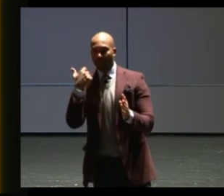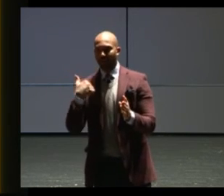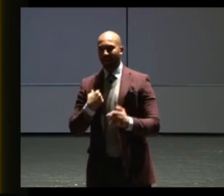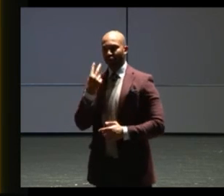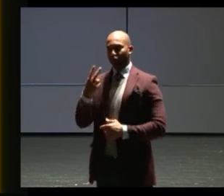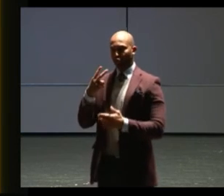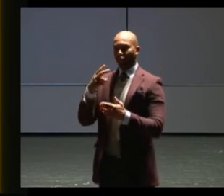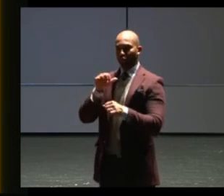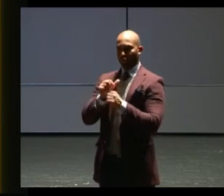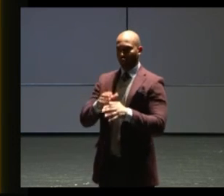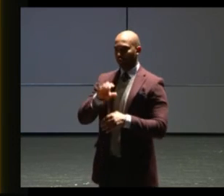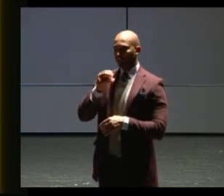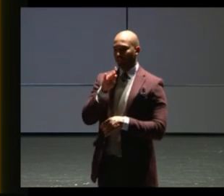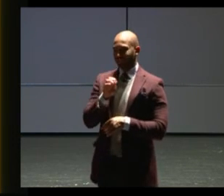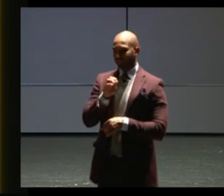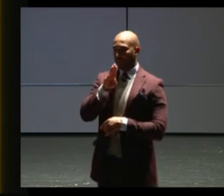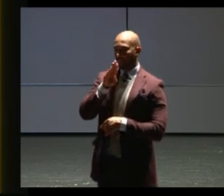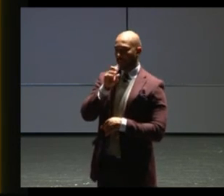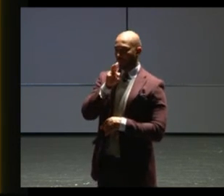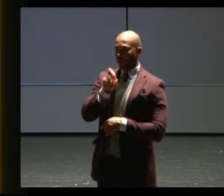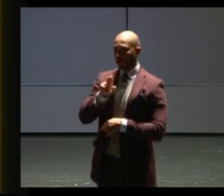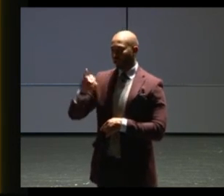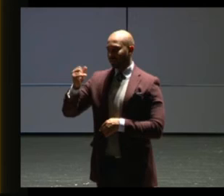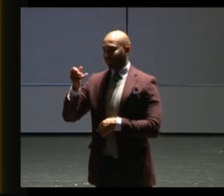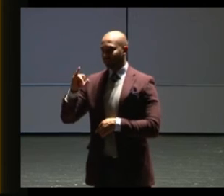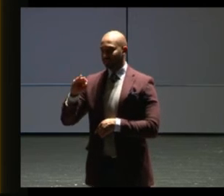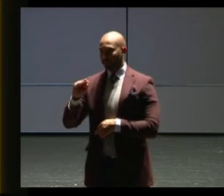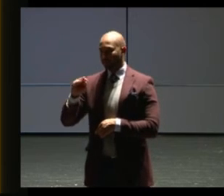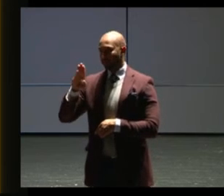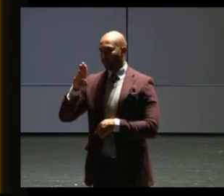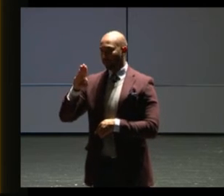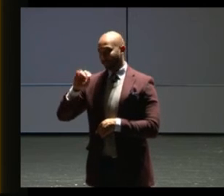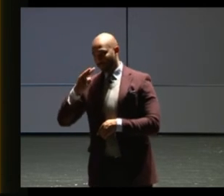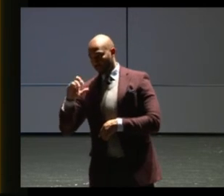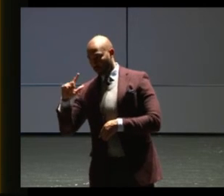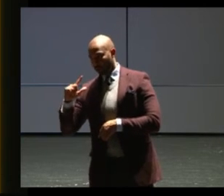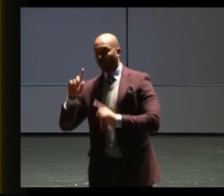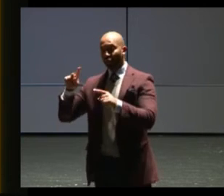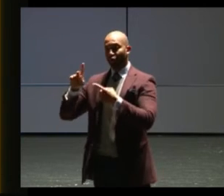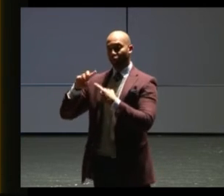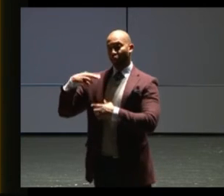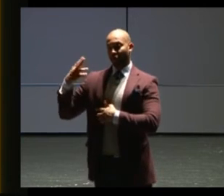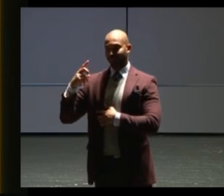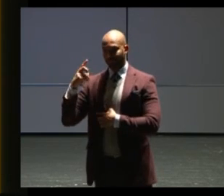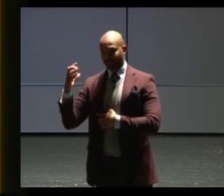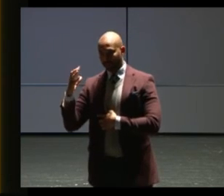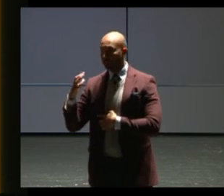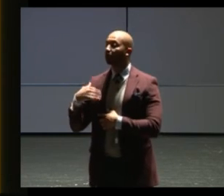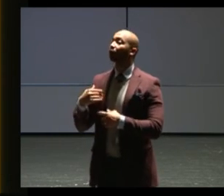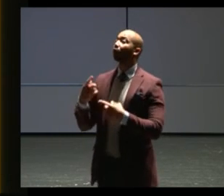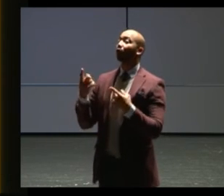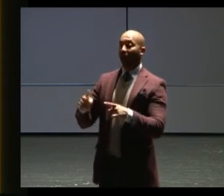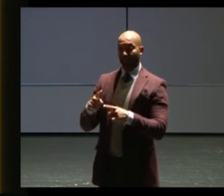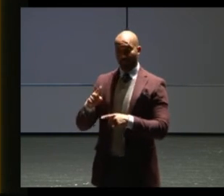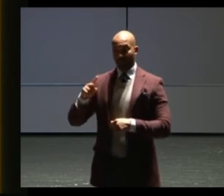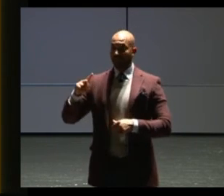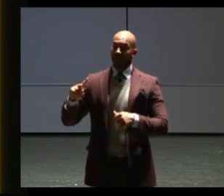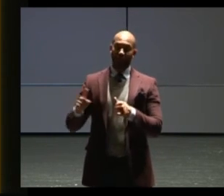colleagues, Dr. Julie Bonner and Jim Hill, who went to Washington to hear from First Lady